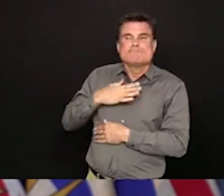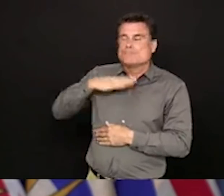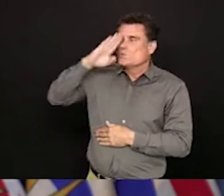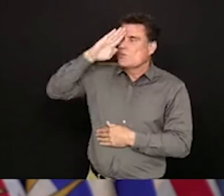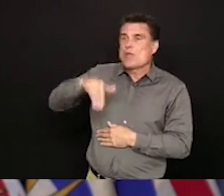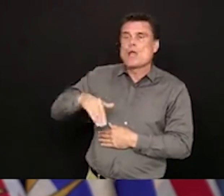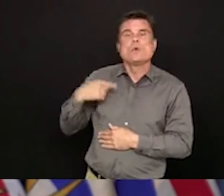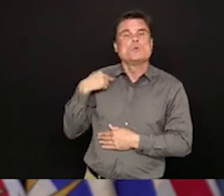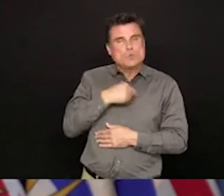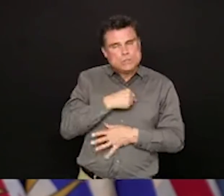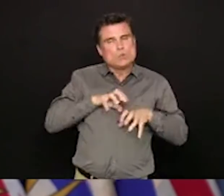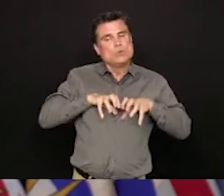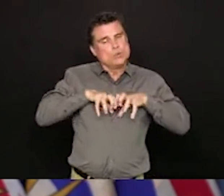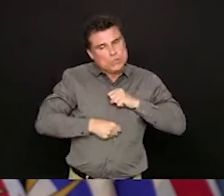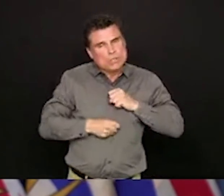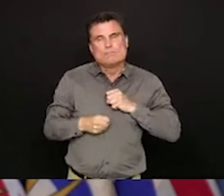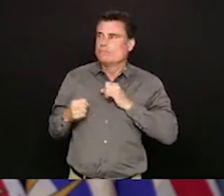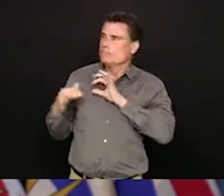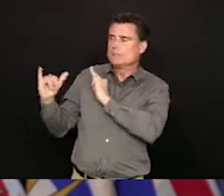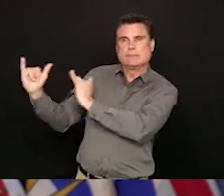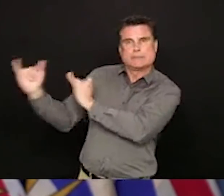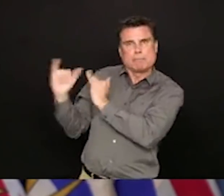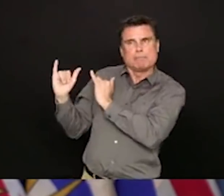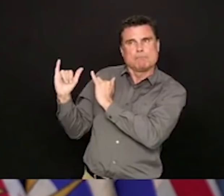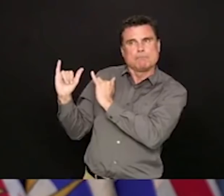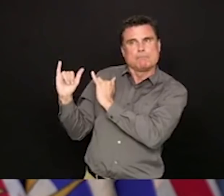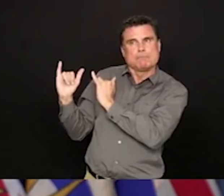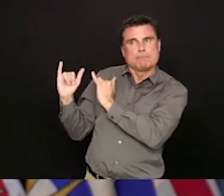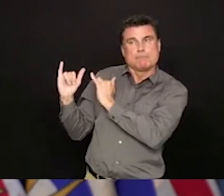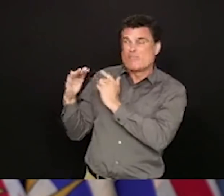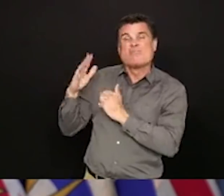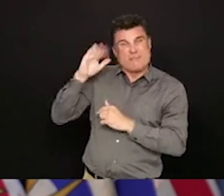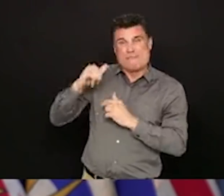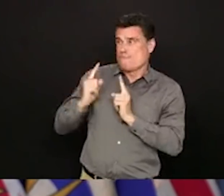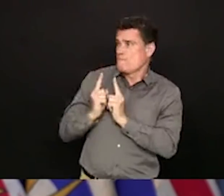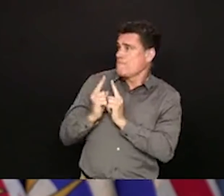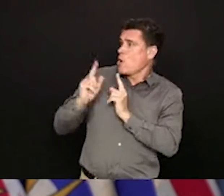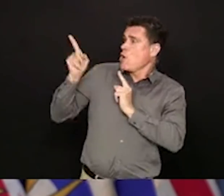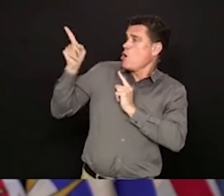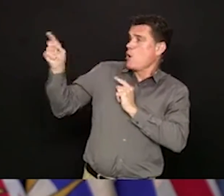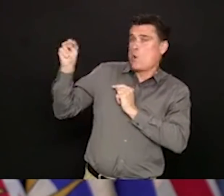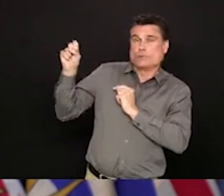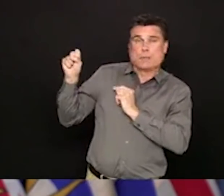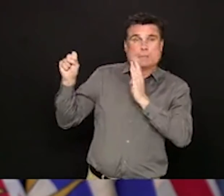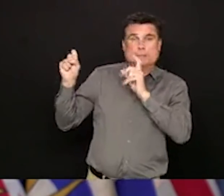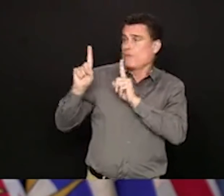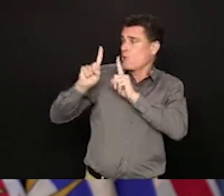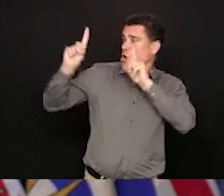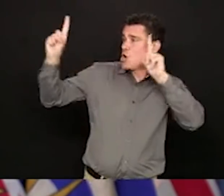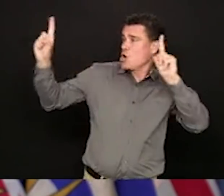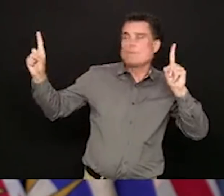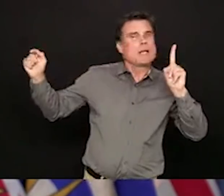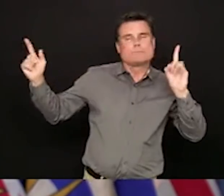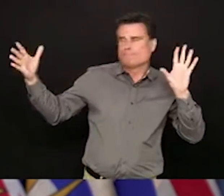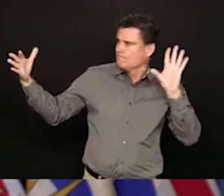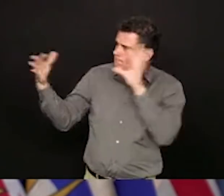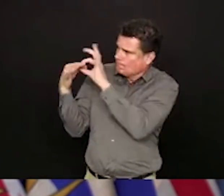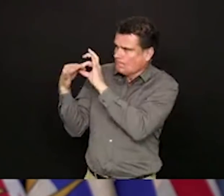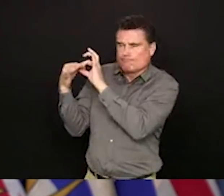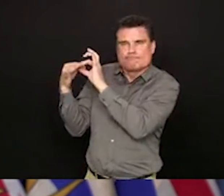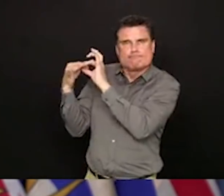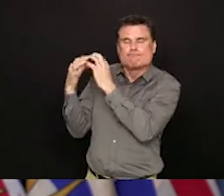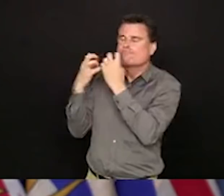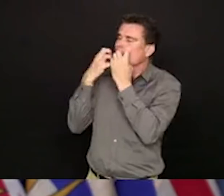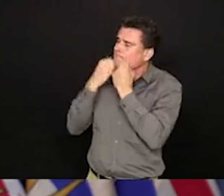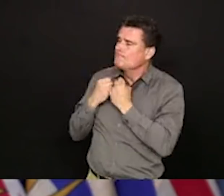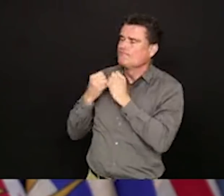So all of us need to do our part, and we need to continue to support each other in doing that. We need to be calm and